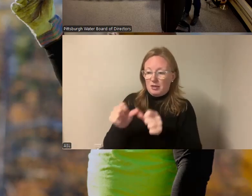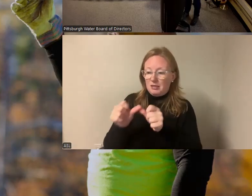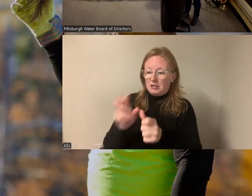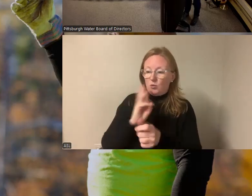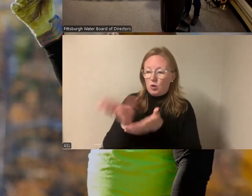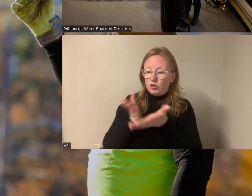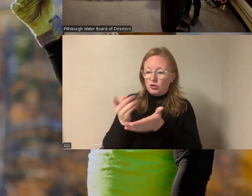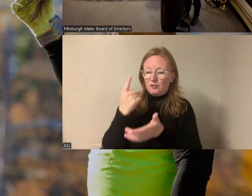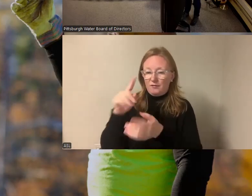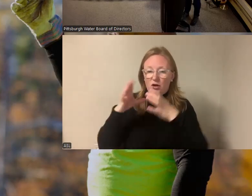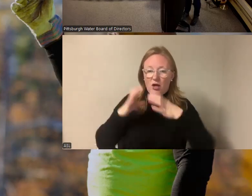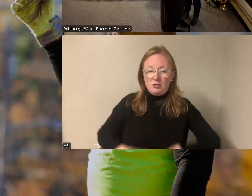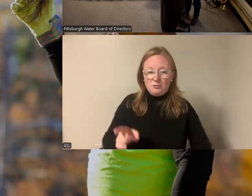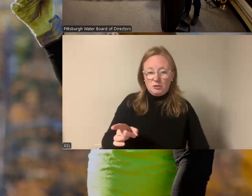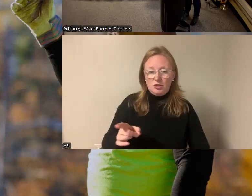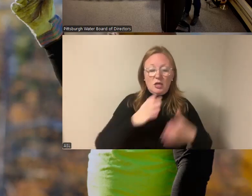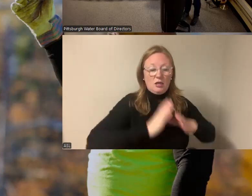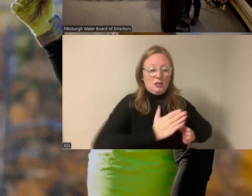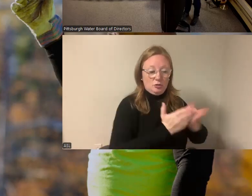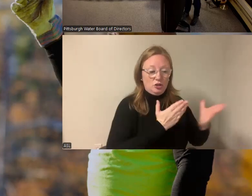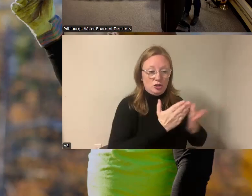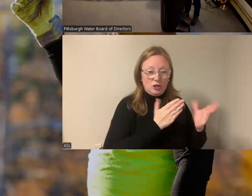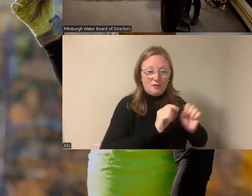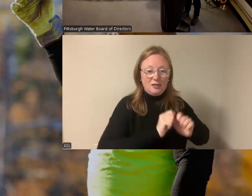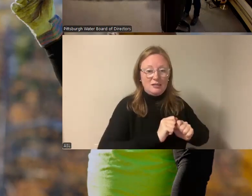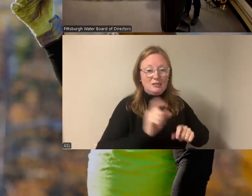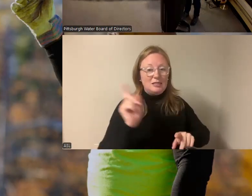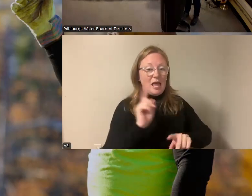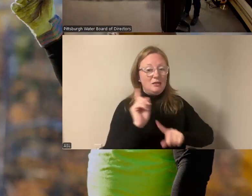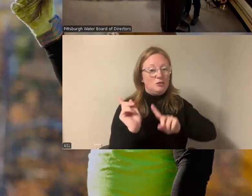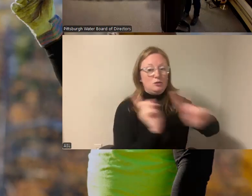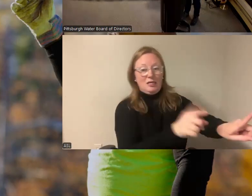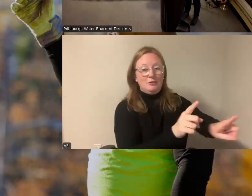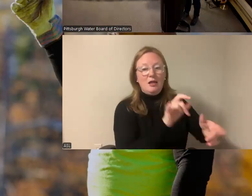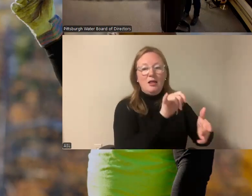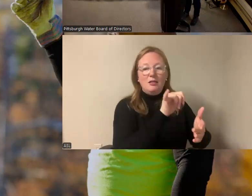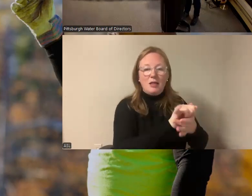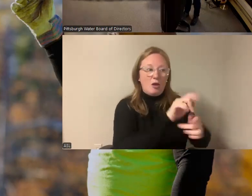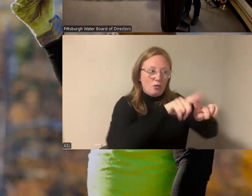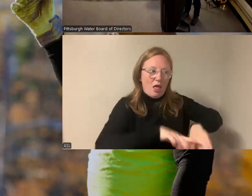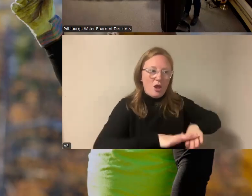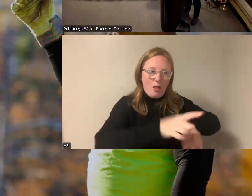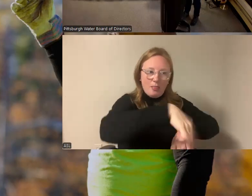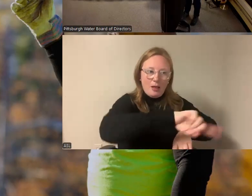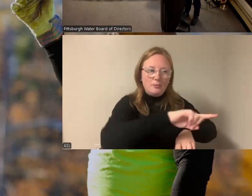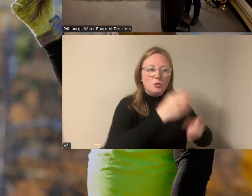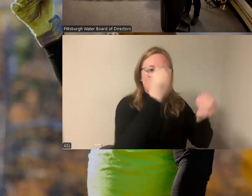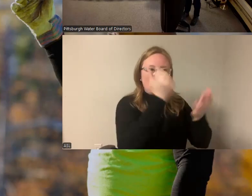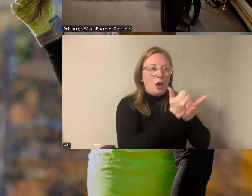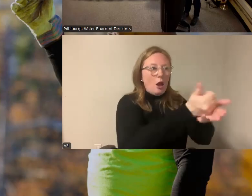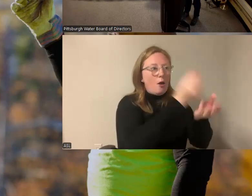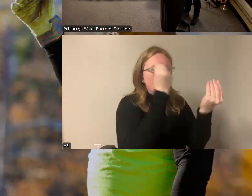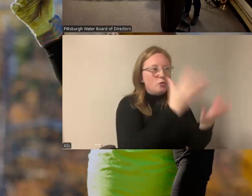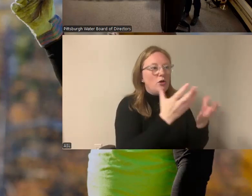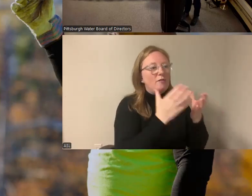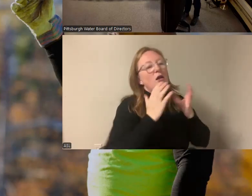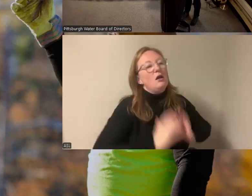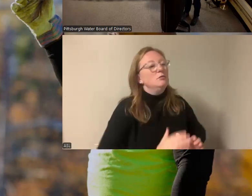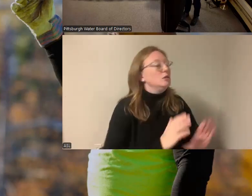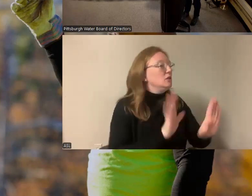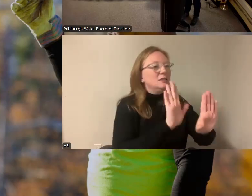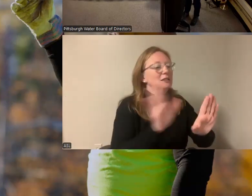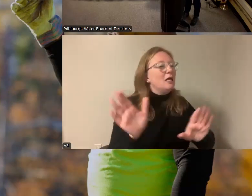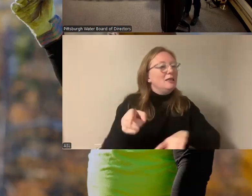to our customers. Customer service and dispatch utilize our valves and rely on them for helping to notify customers of outages